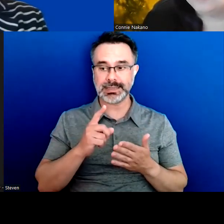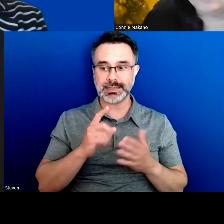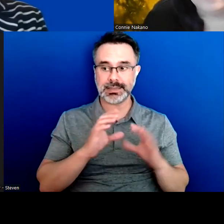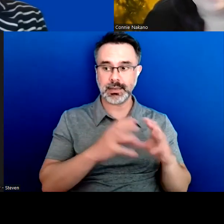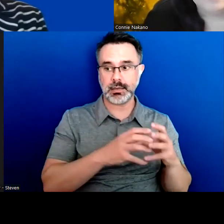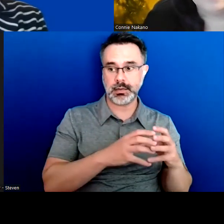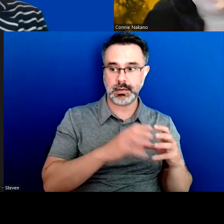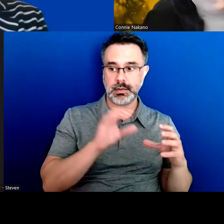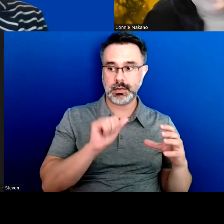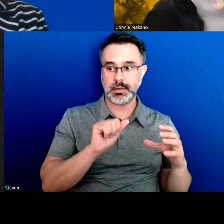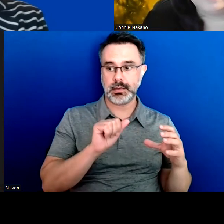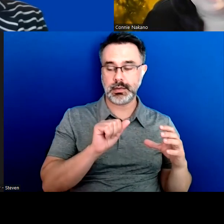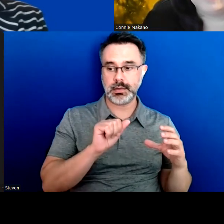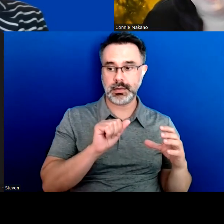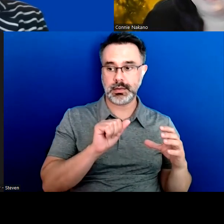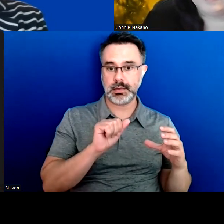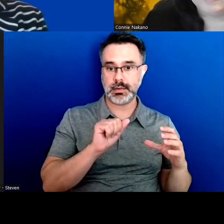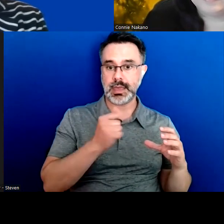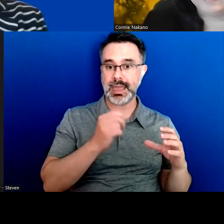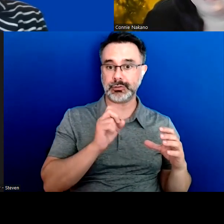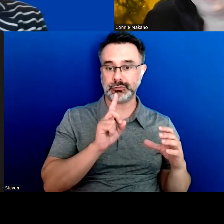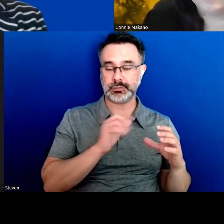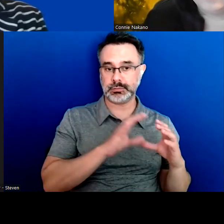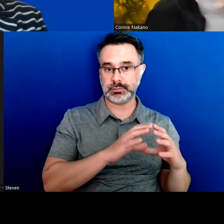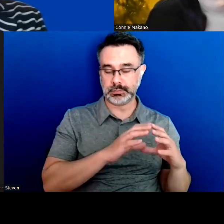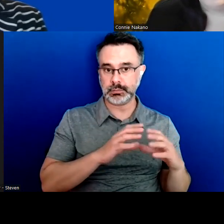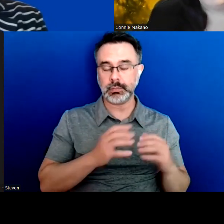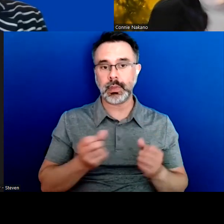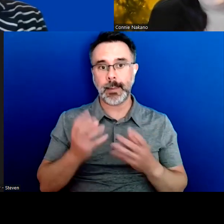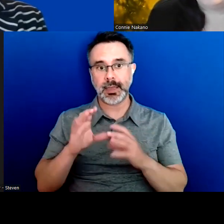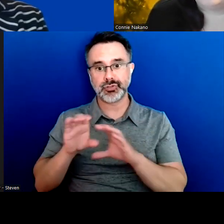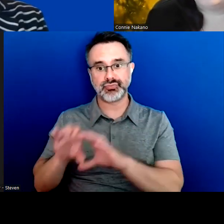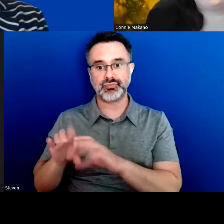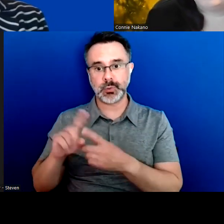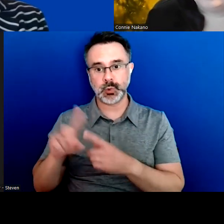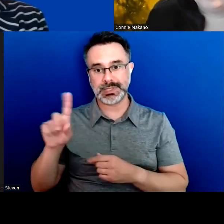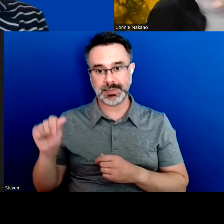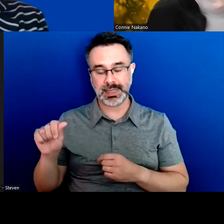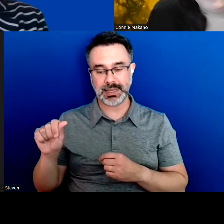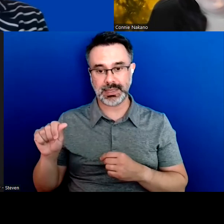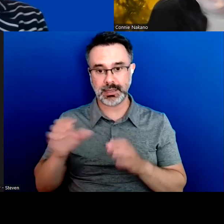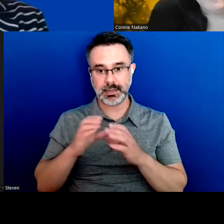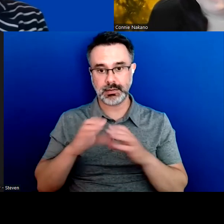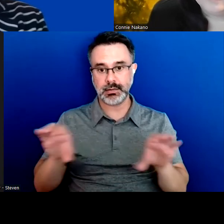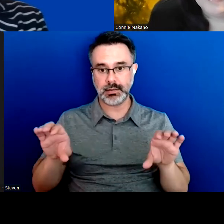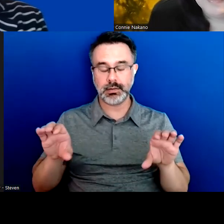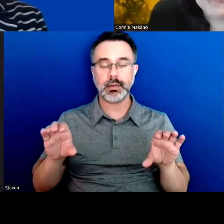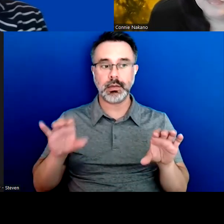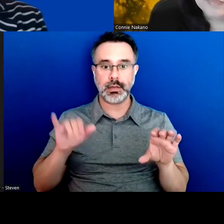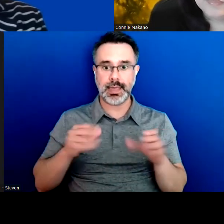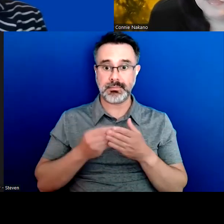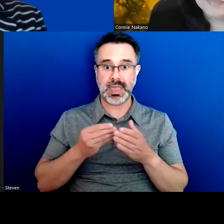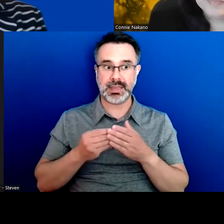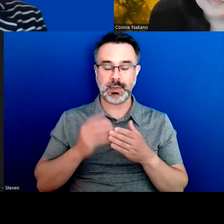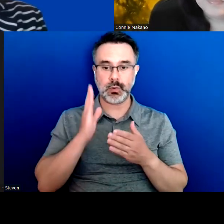funding today in disability, and will the funding then be the sum of the